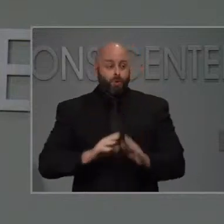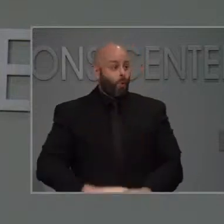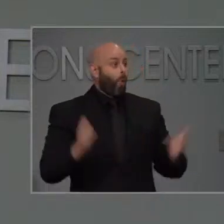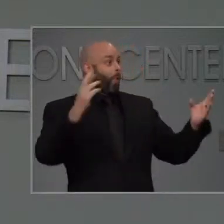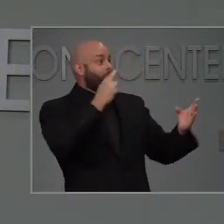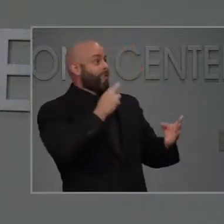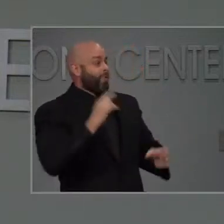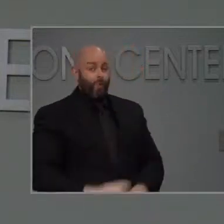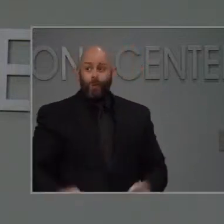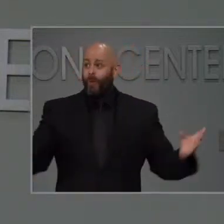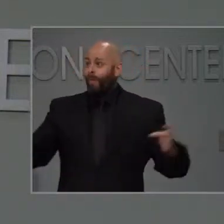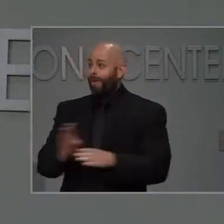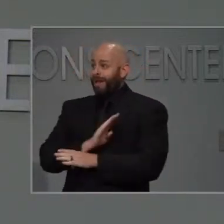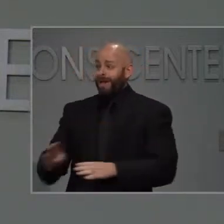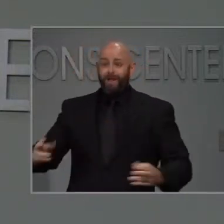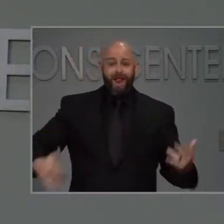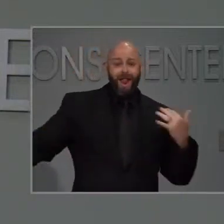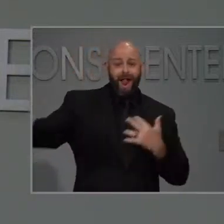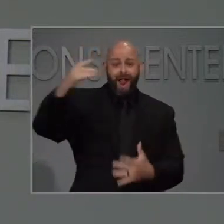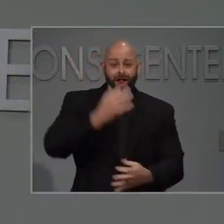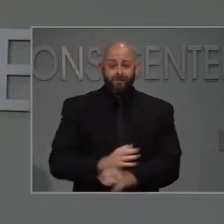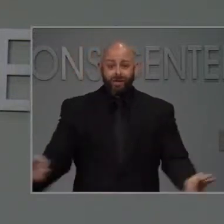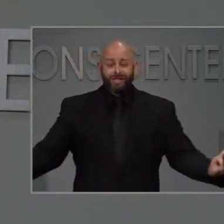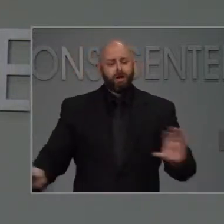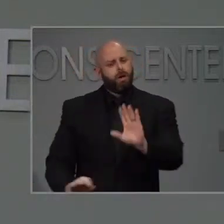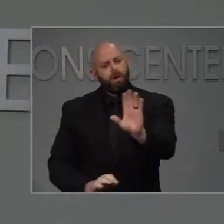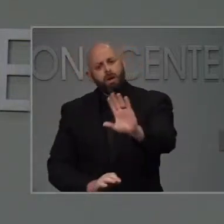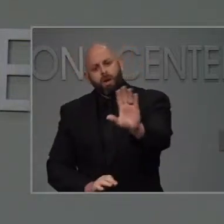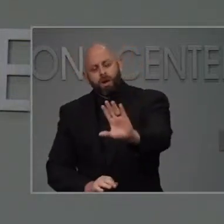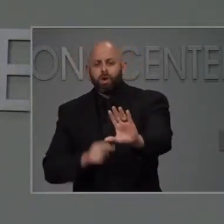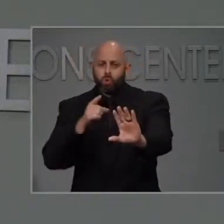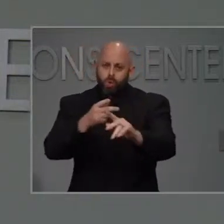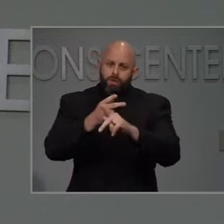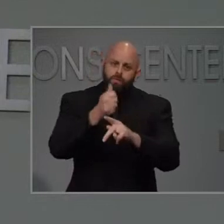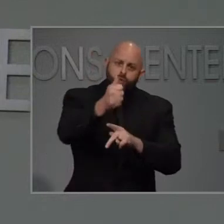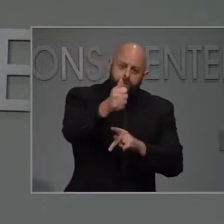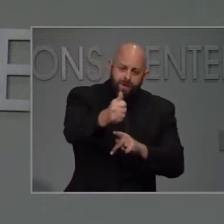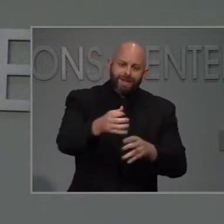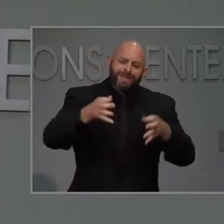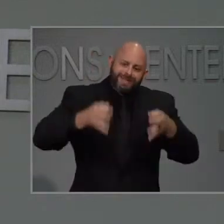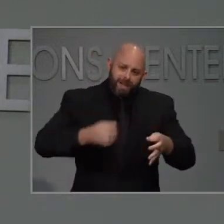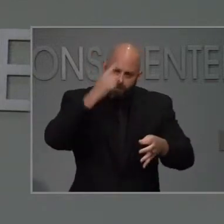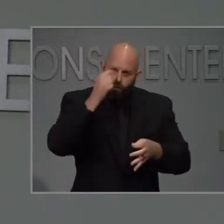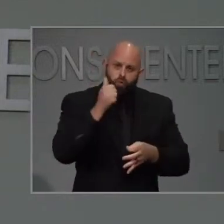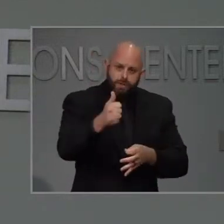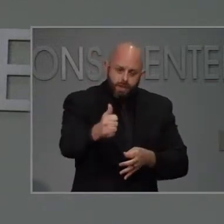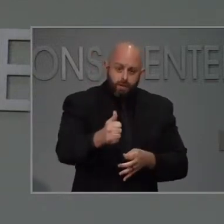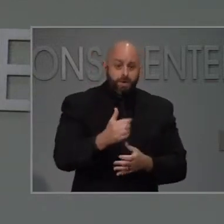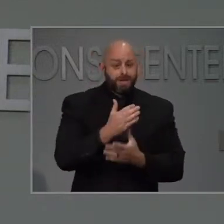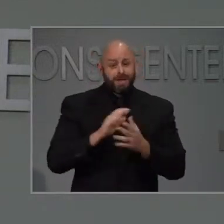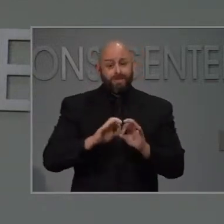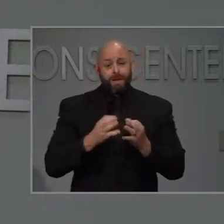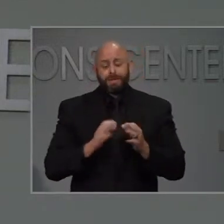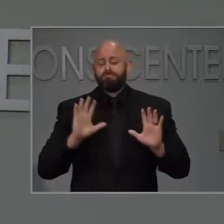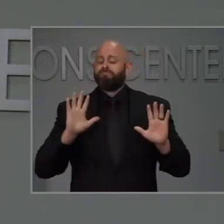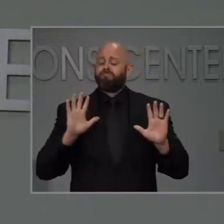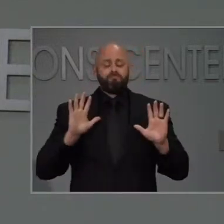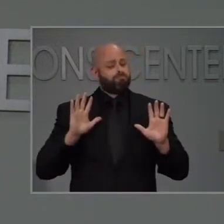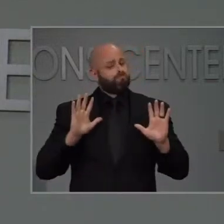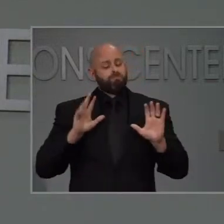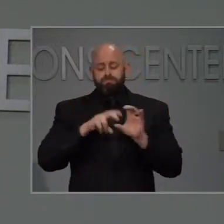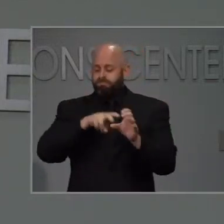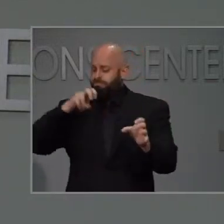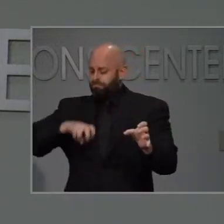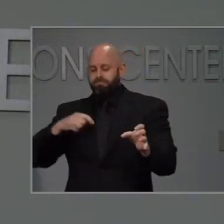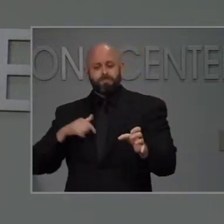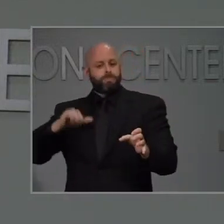combination. We're going to give businesses guidelines on how to move forward, but then individuals and families need to understand their own risks and how